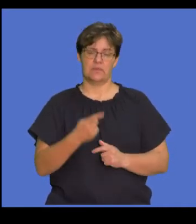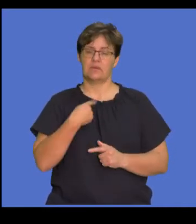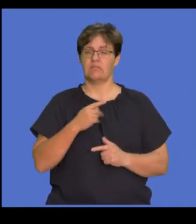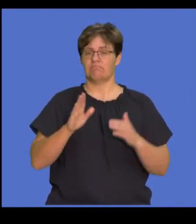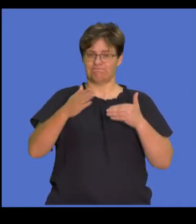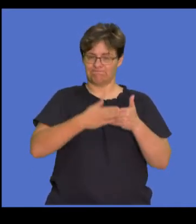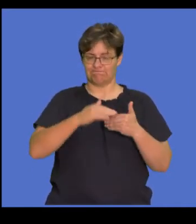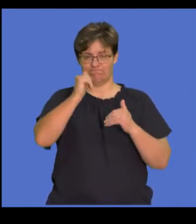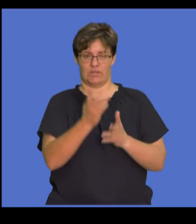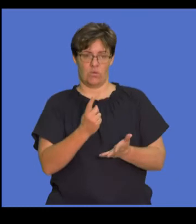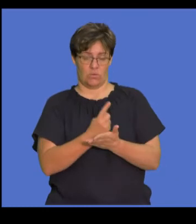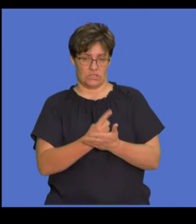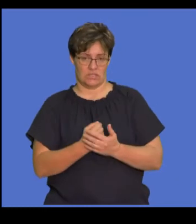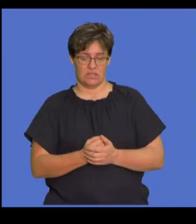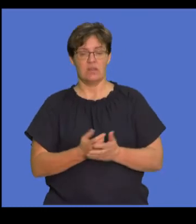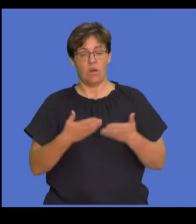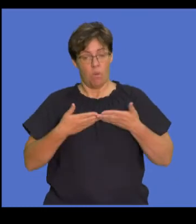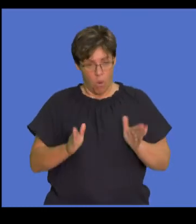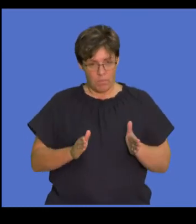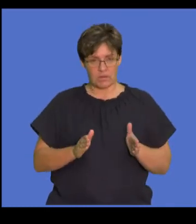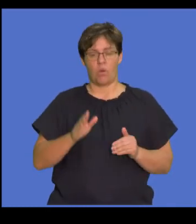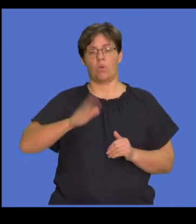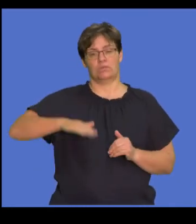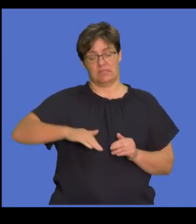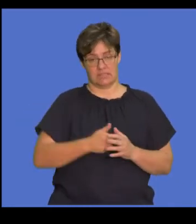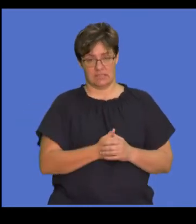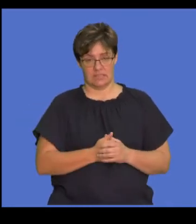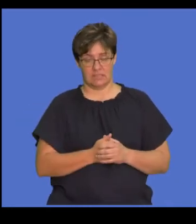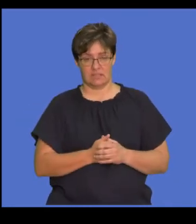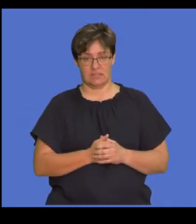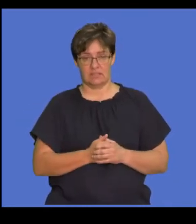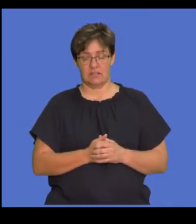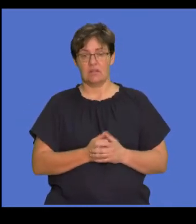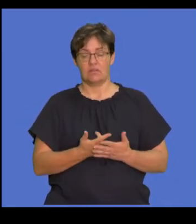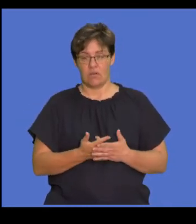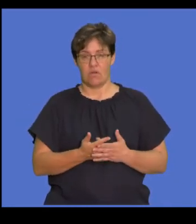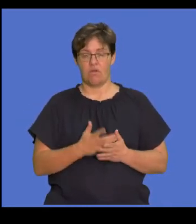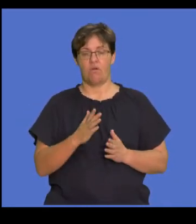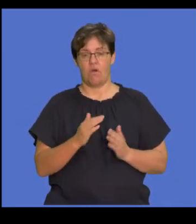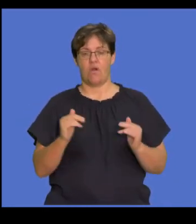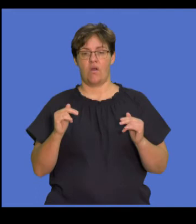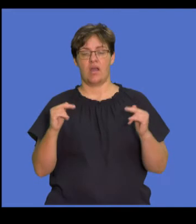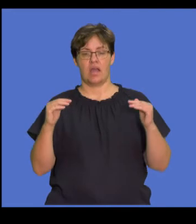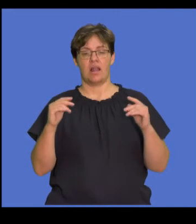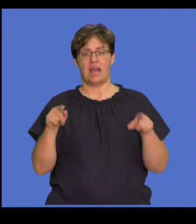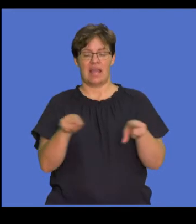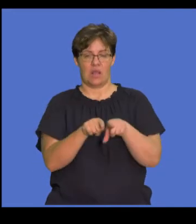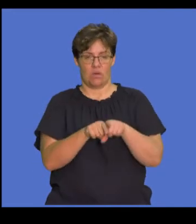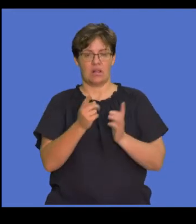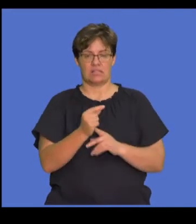always close the bracket. It will open it for you automatically. And then you hit your equal sign. You see it gives